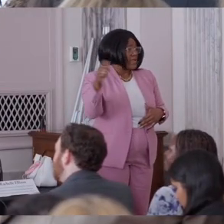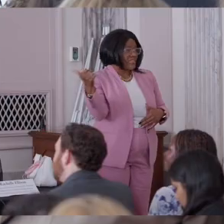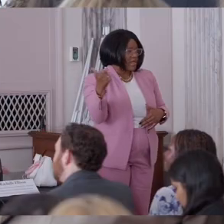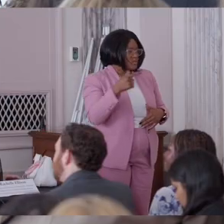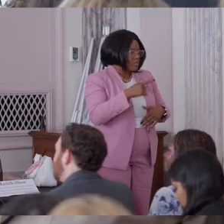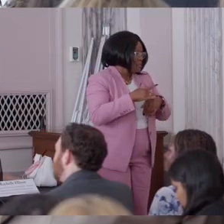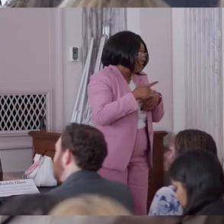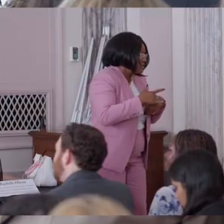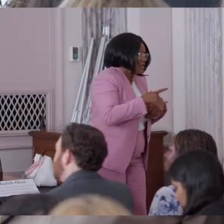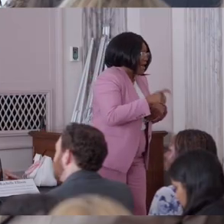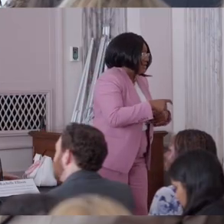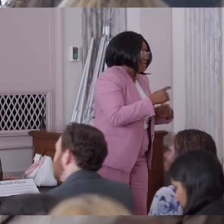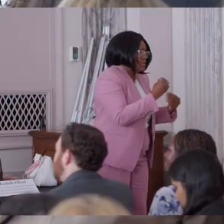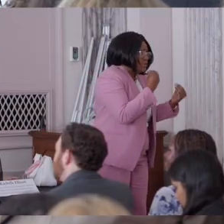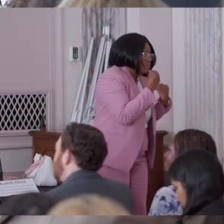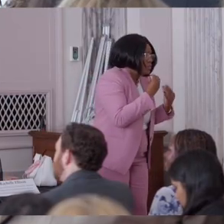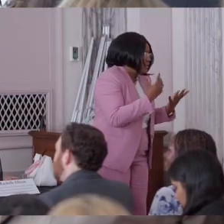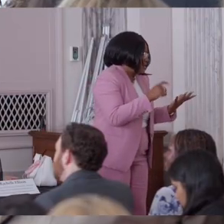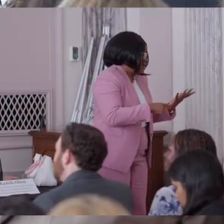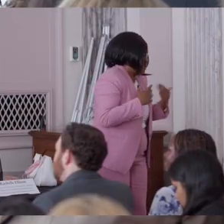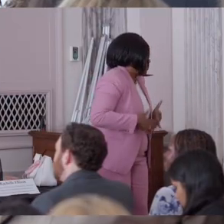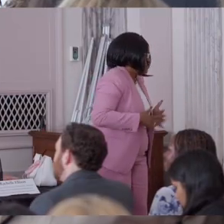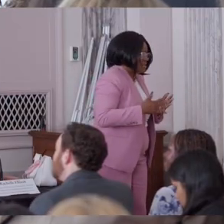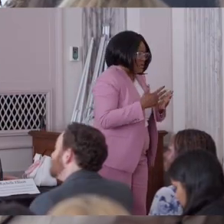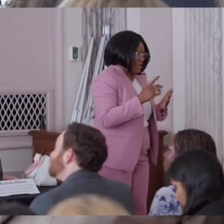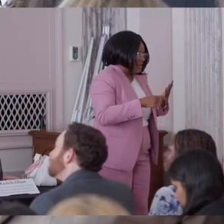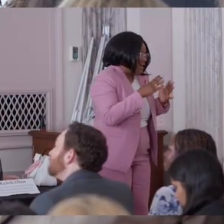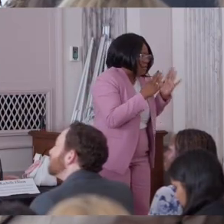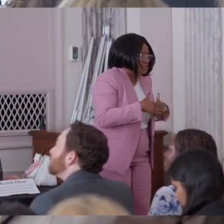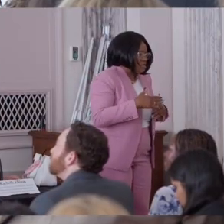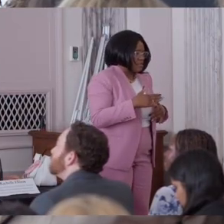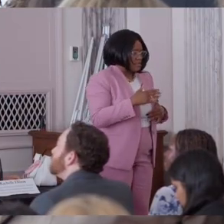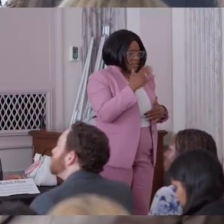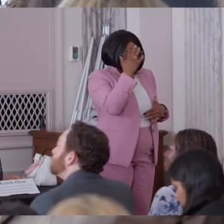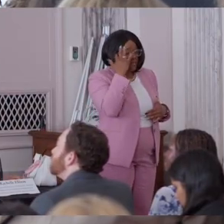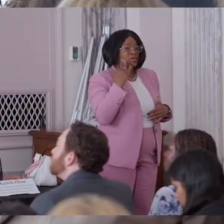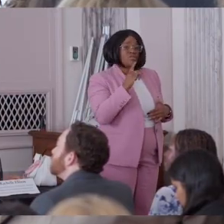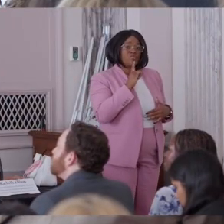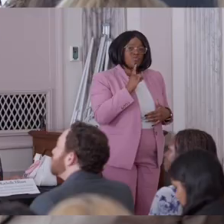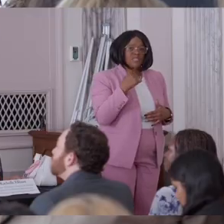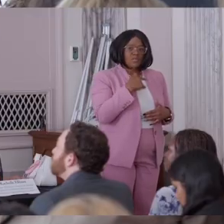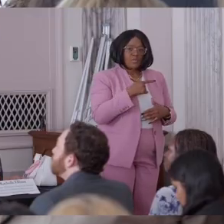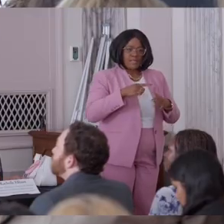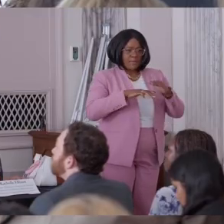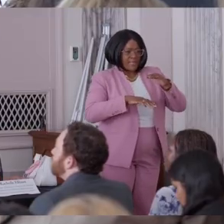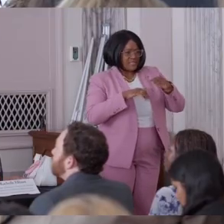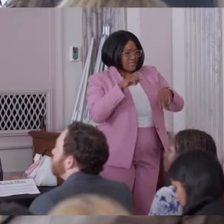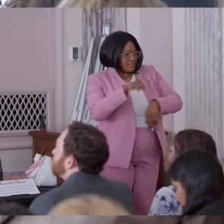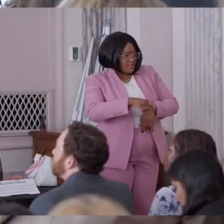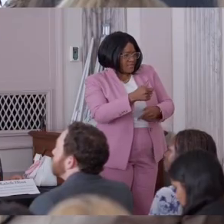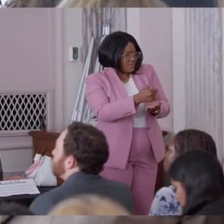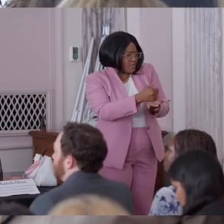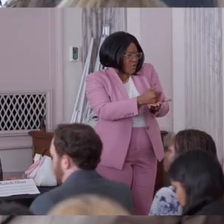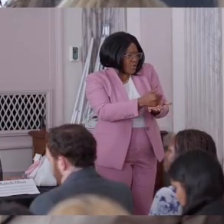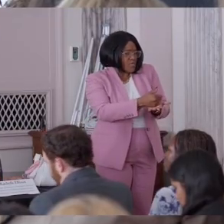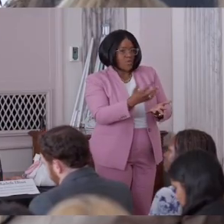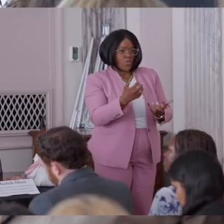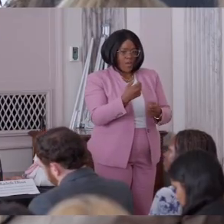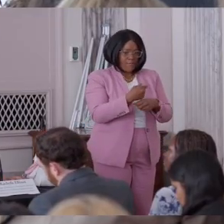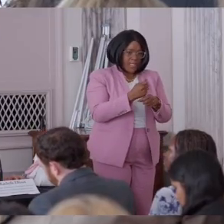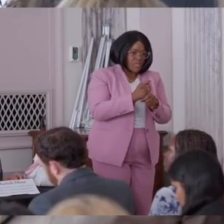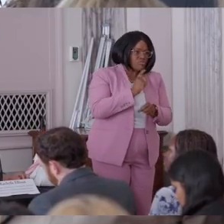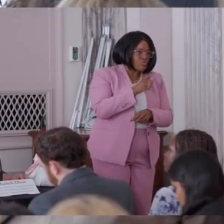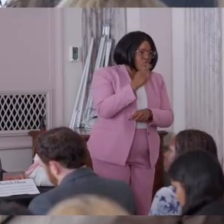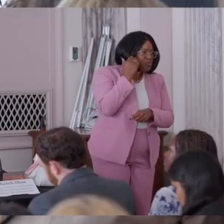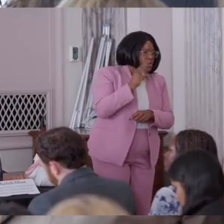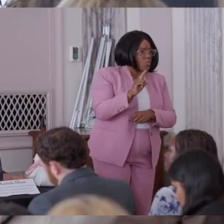trying to meet those very basic needs. Housing is the most basic need. I don't care who you are, what you do, where you live,